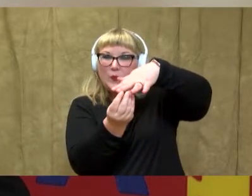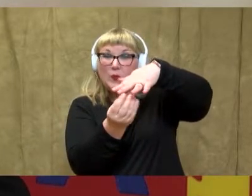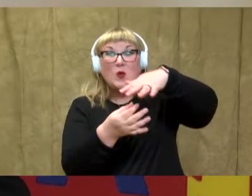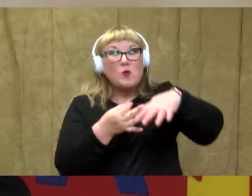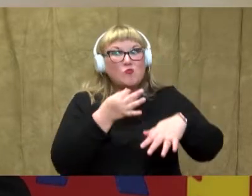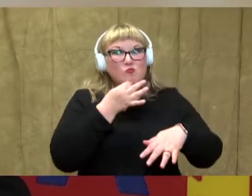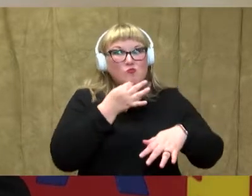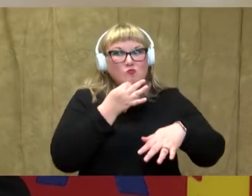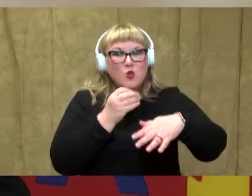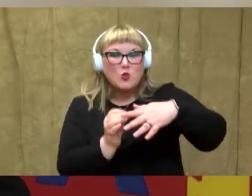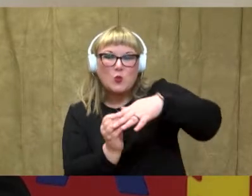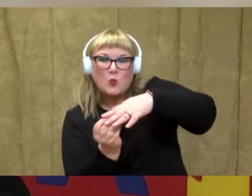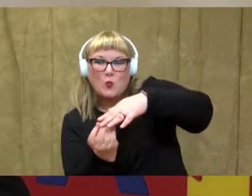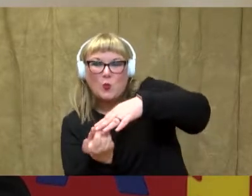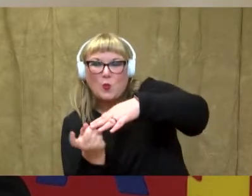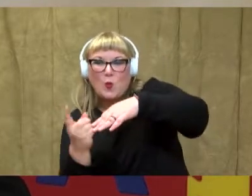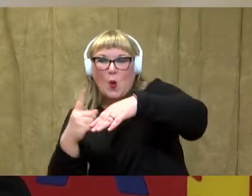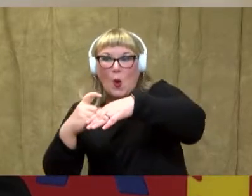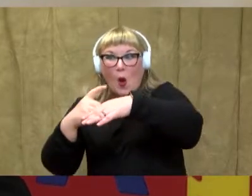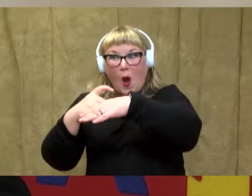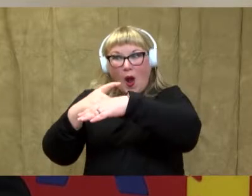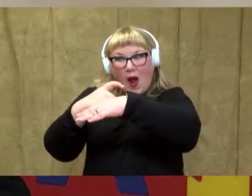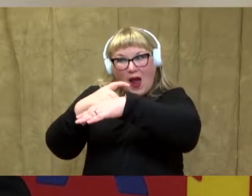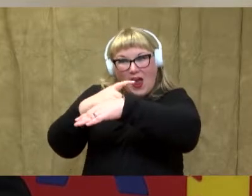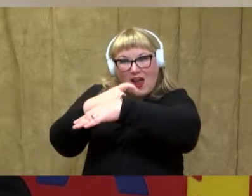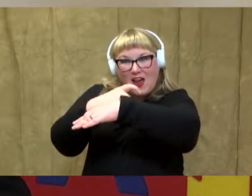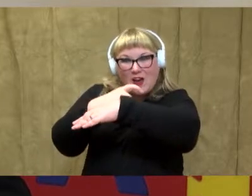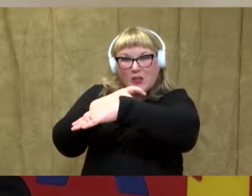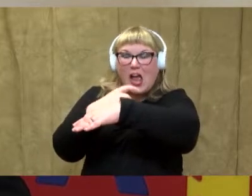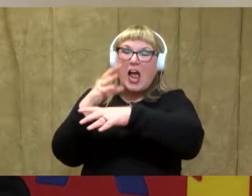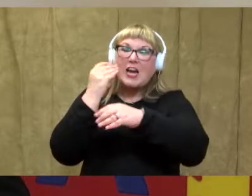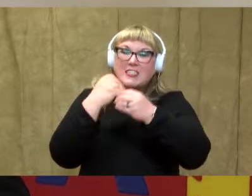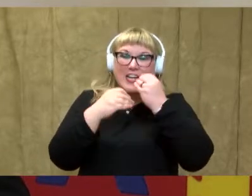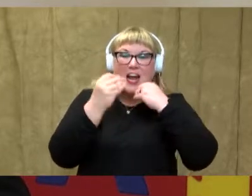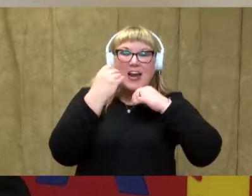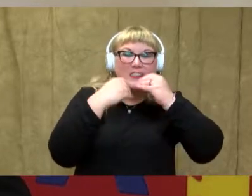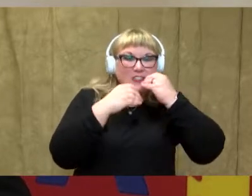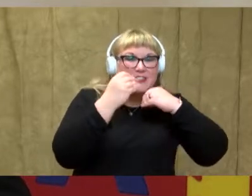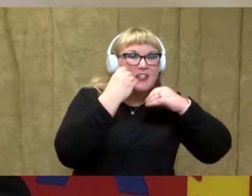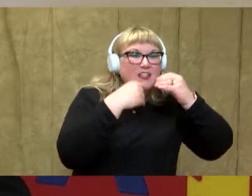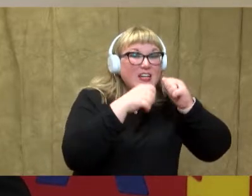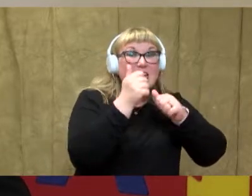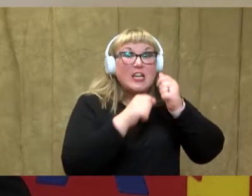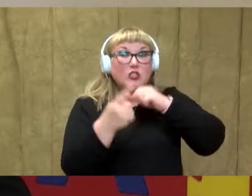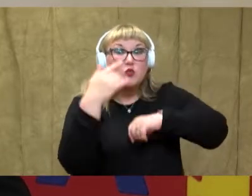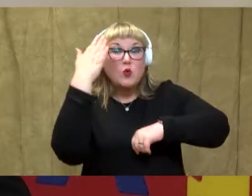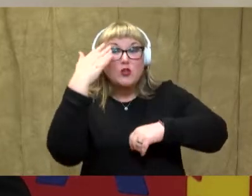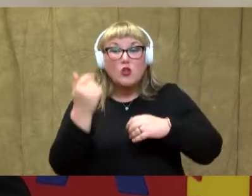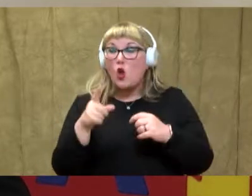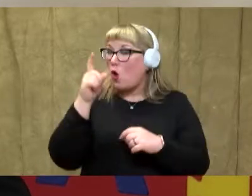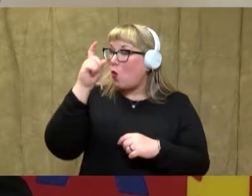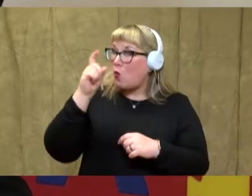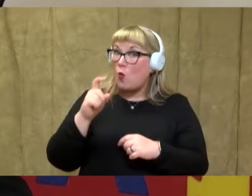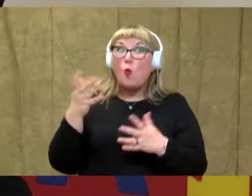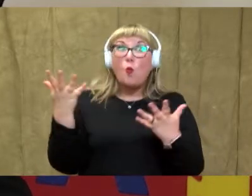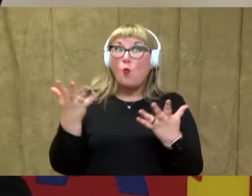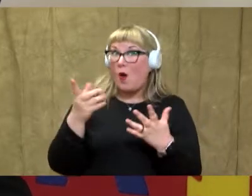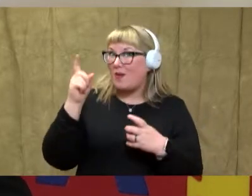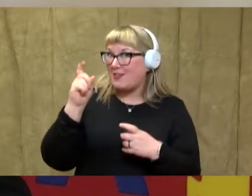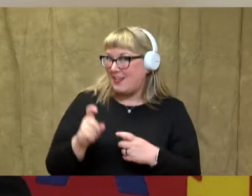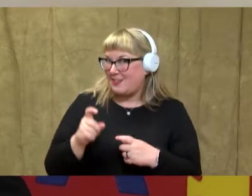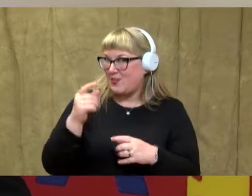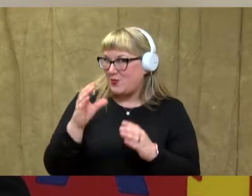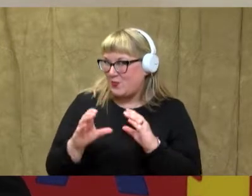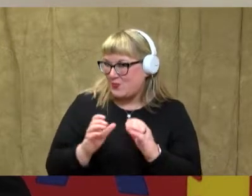Soon, caterpillars hatch. They creep and they chew. Each one knows what it must do.